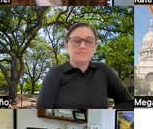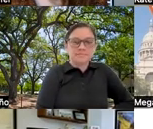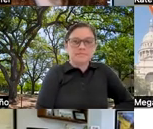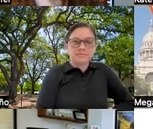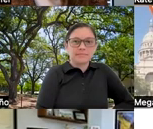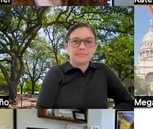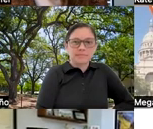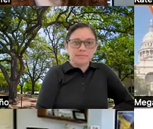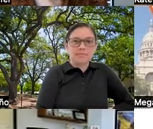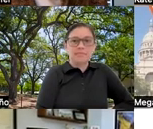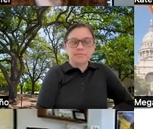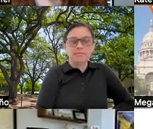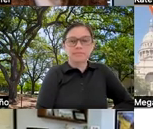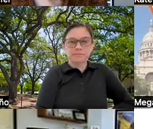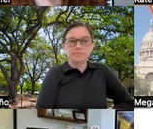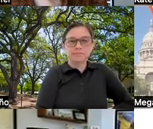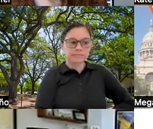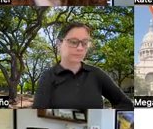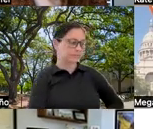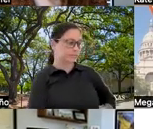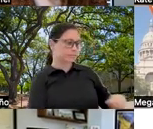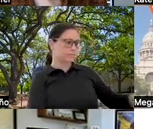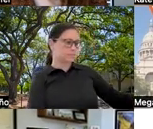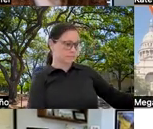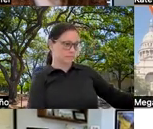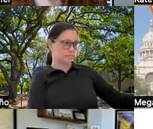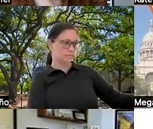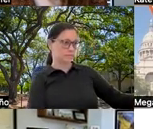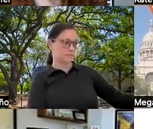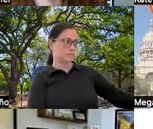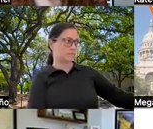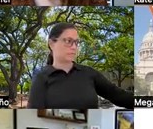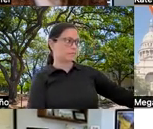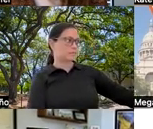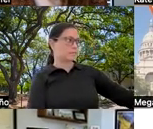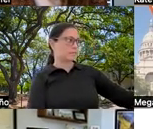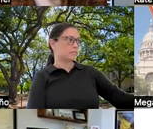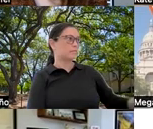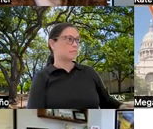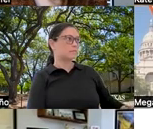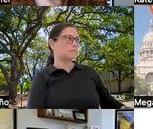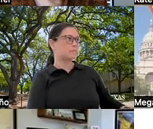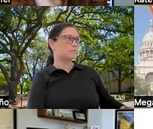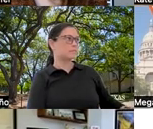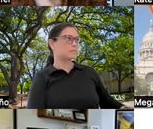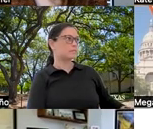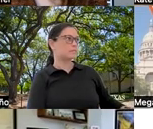see it build out over time. And so we want to make sure you guys have multiple opportunities to provide feedback.